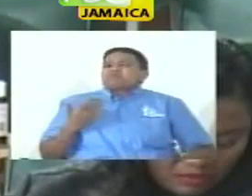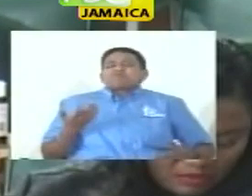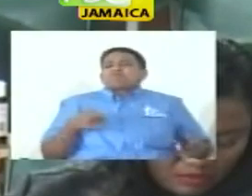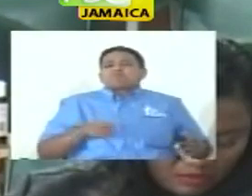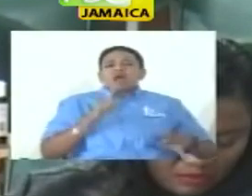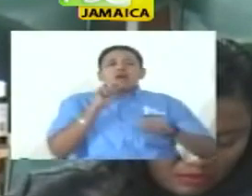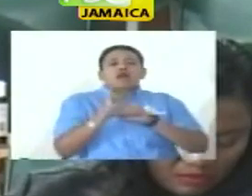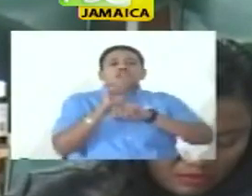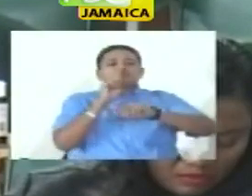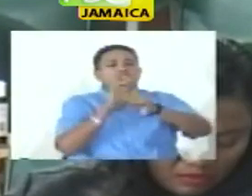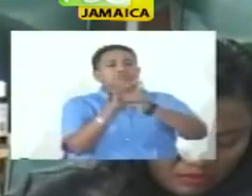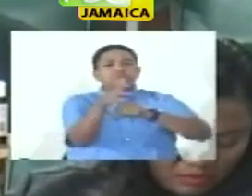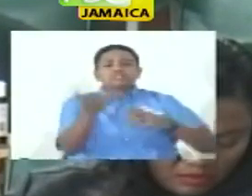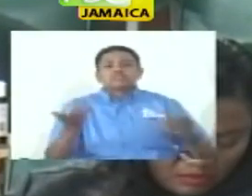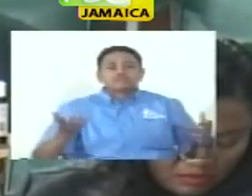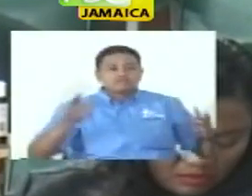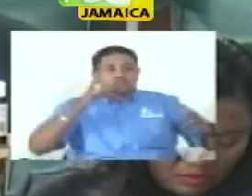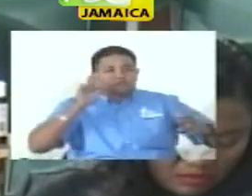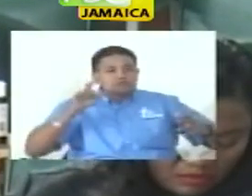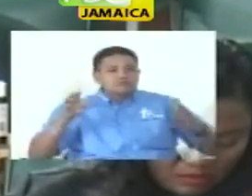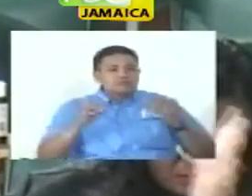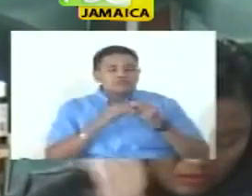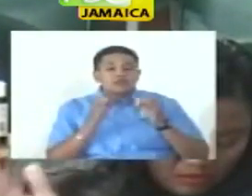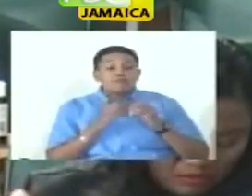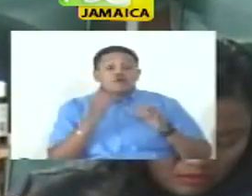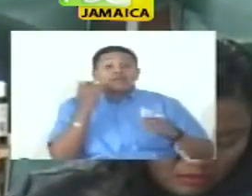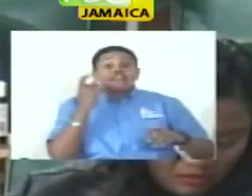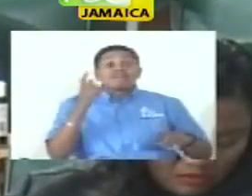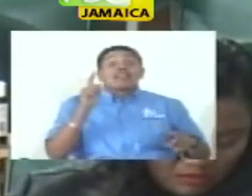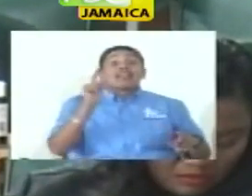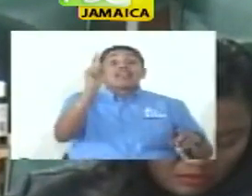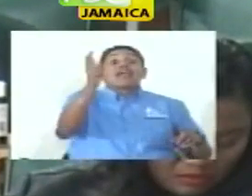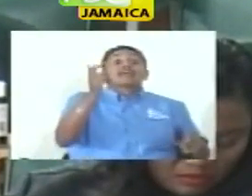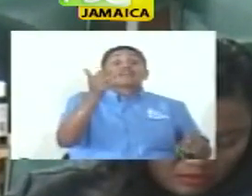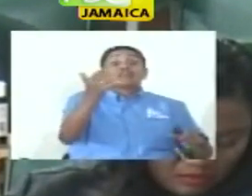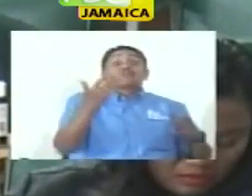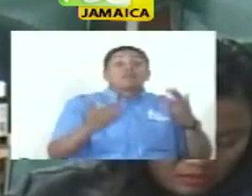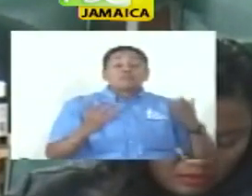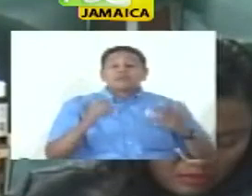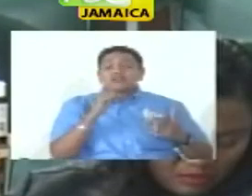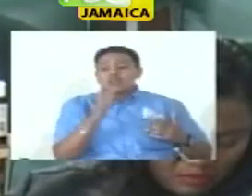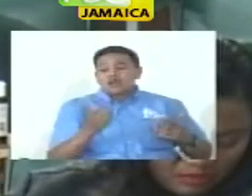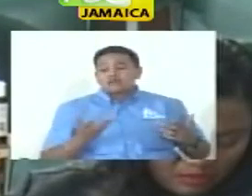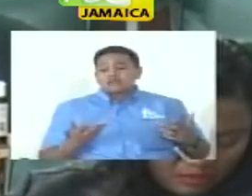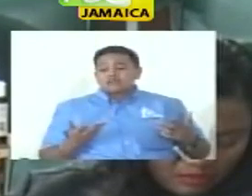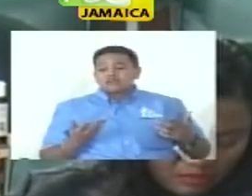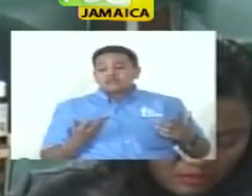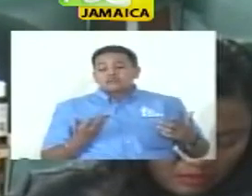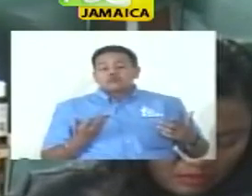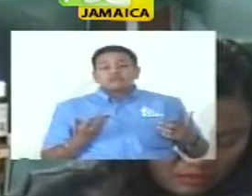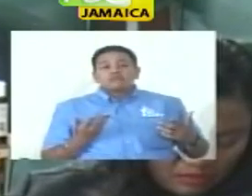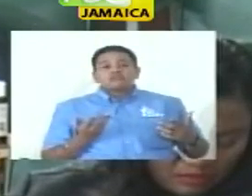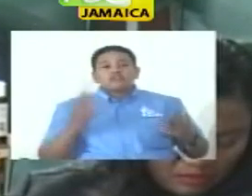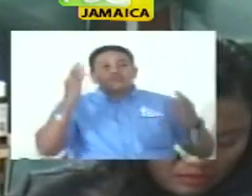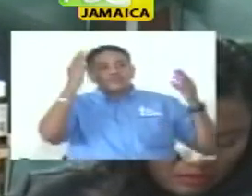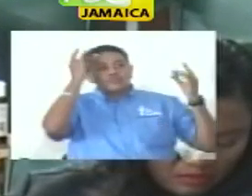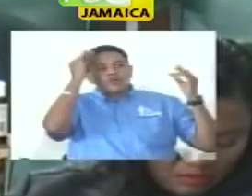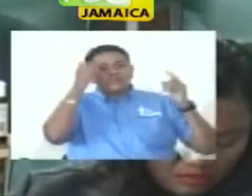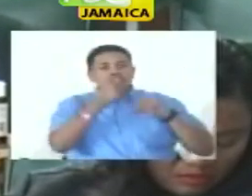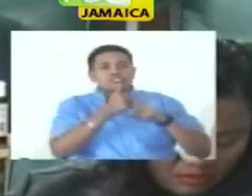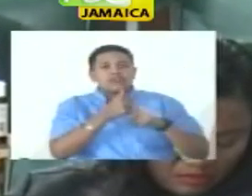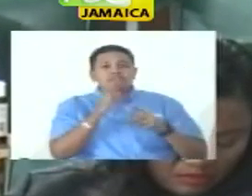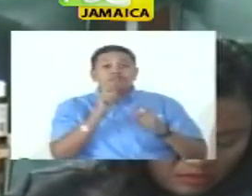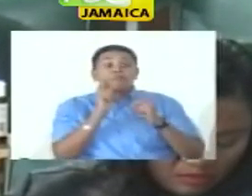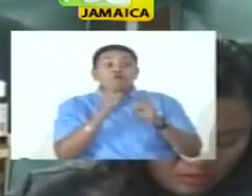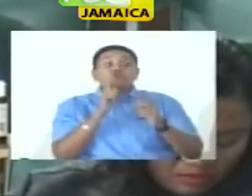actually suffices. If it is that at a later stage, it might not even be thought that at the point of review